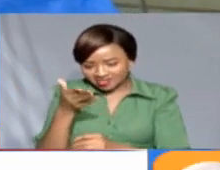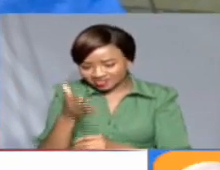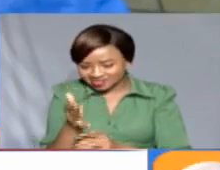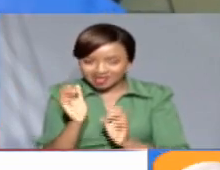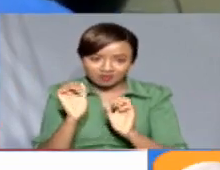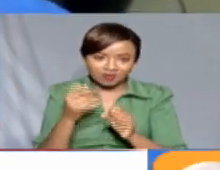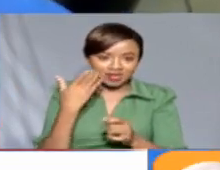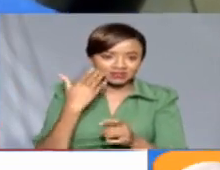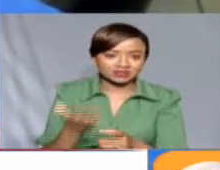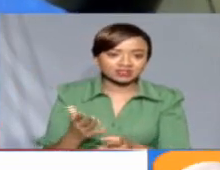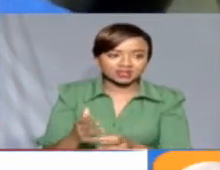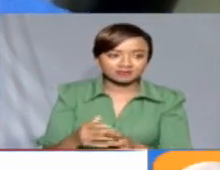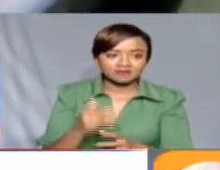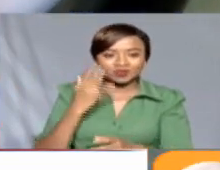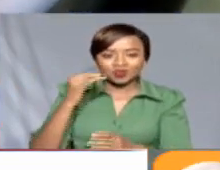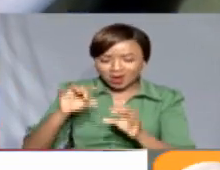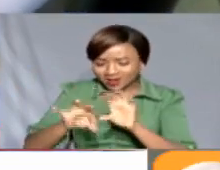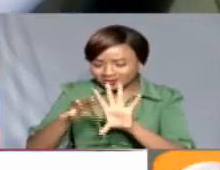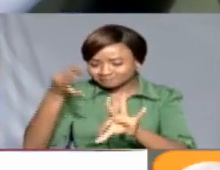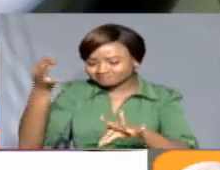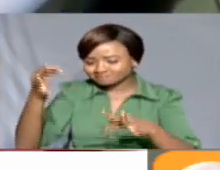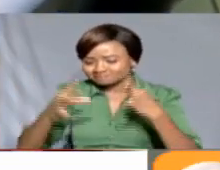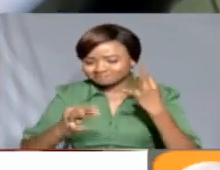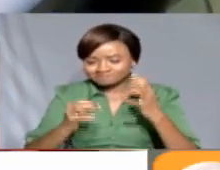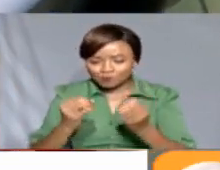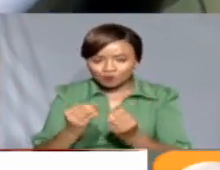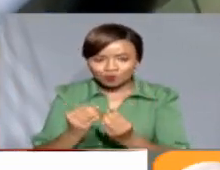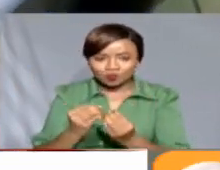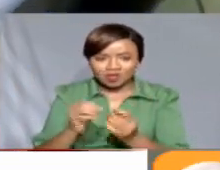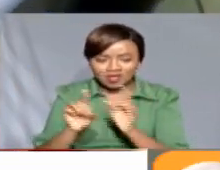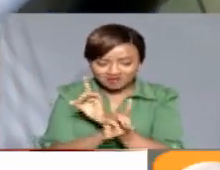be detected, is because the amplification process